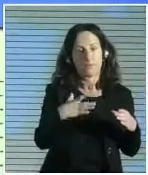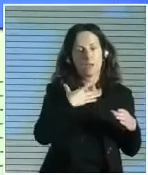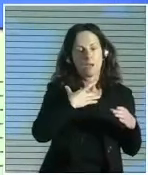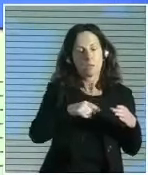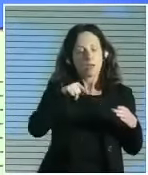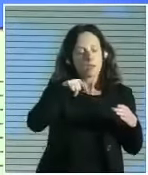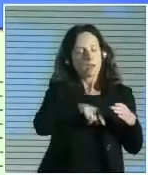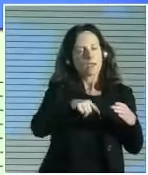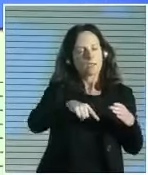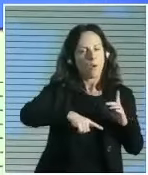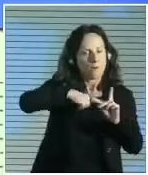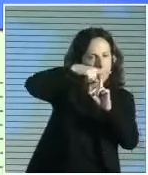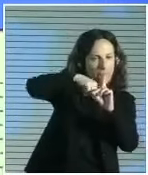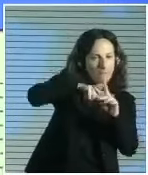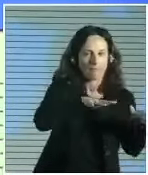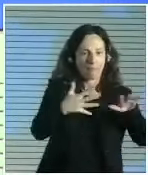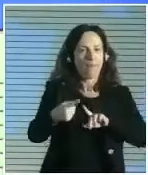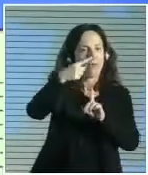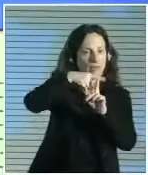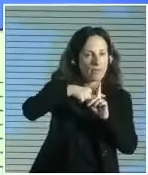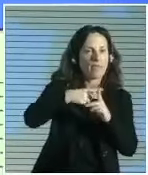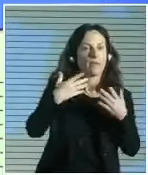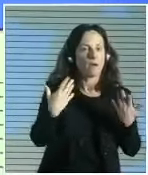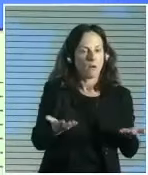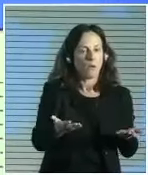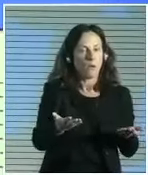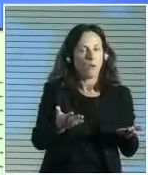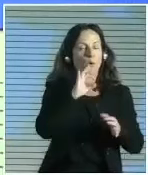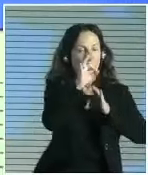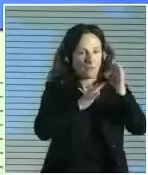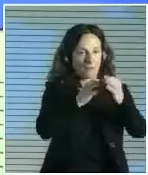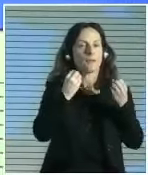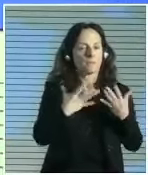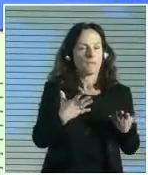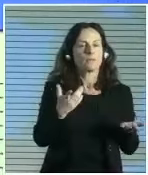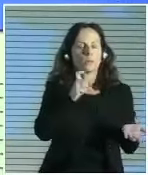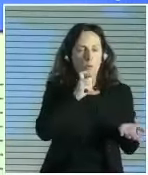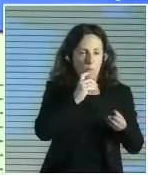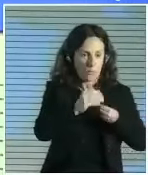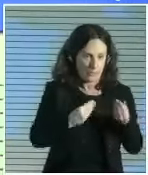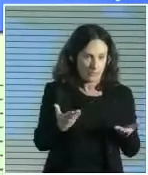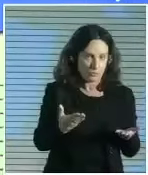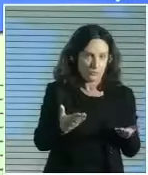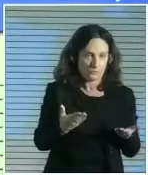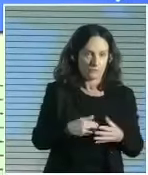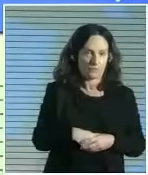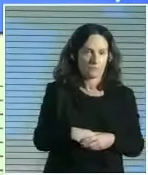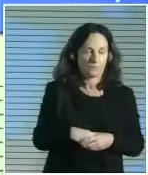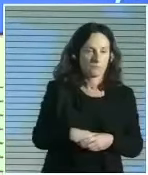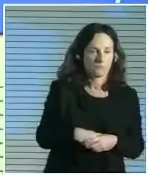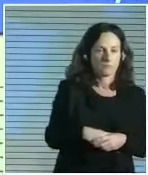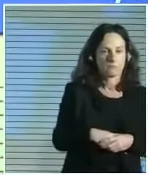can we ensure that each individual stakeholder, and especially small and